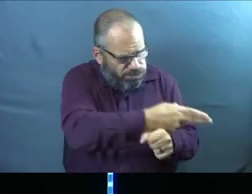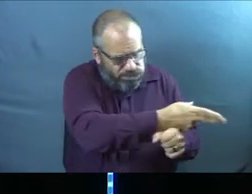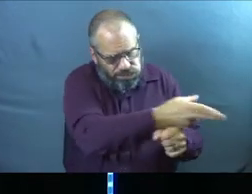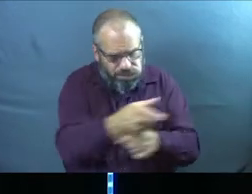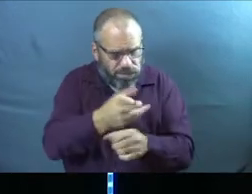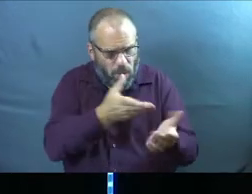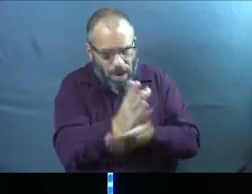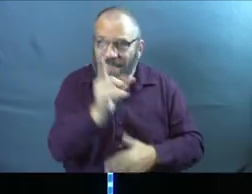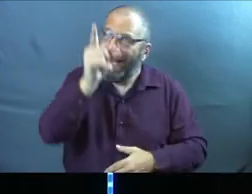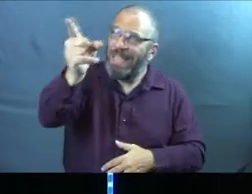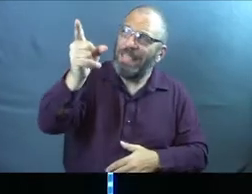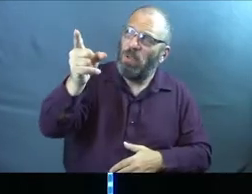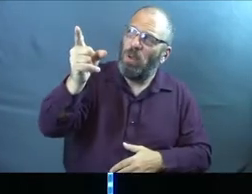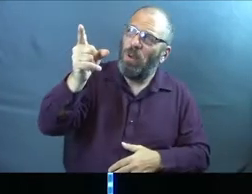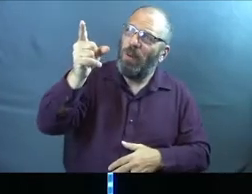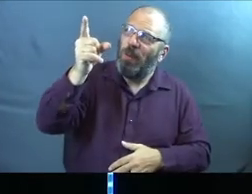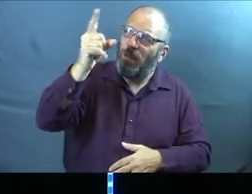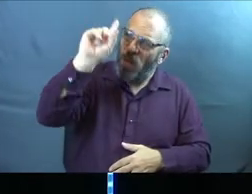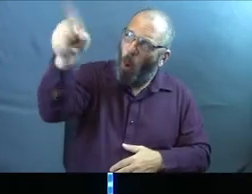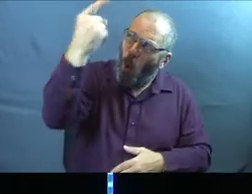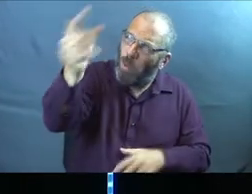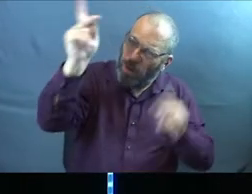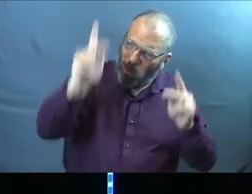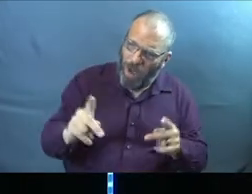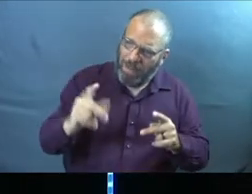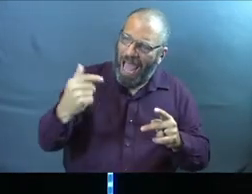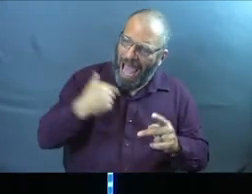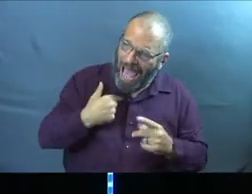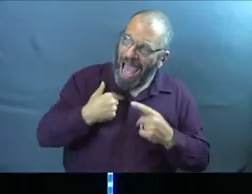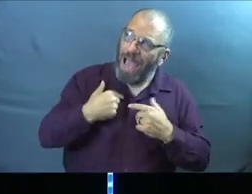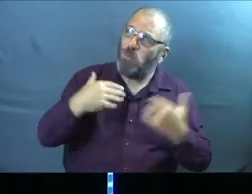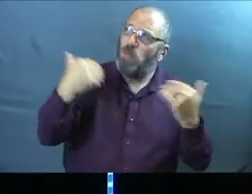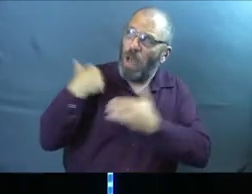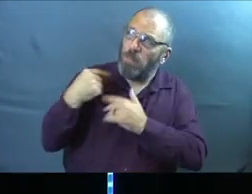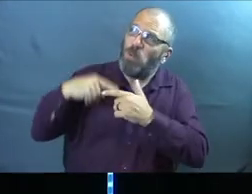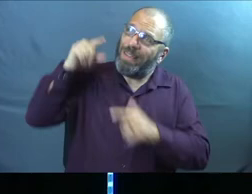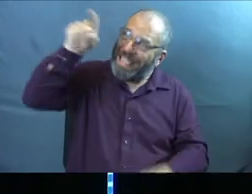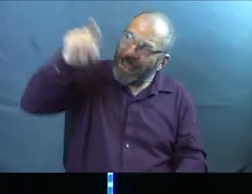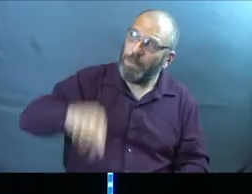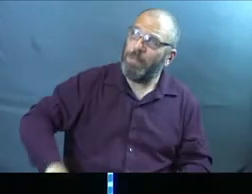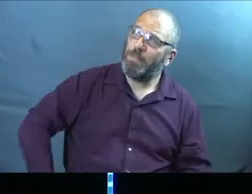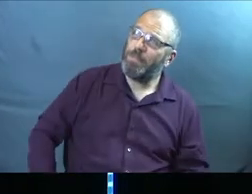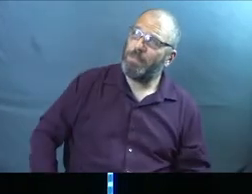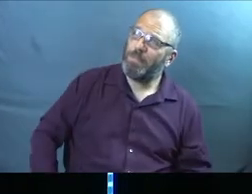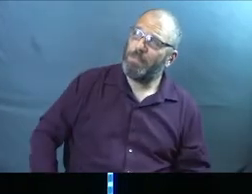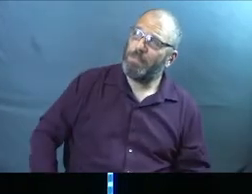rights. And he's ultimately the one person I'm ultimately responsible to.